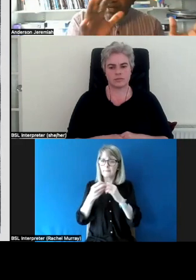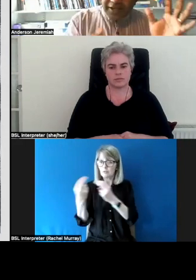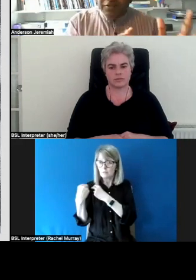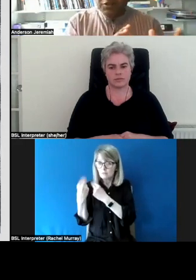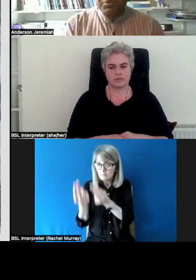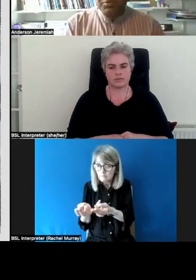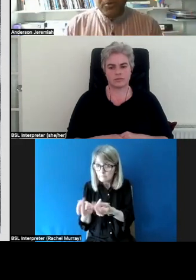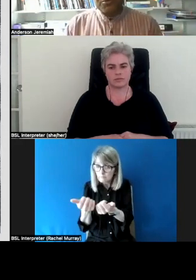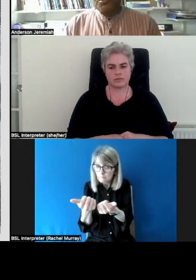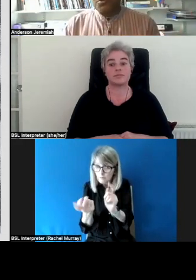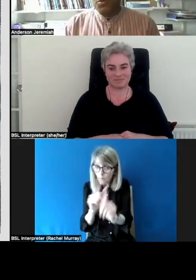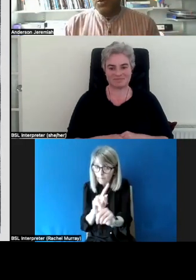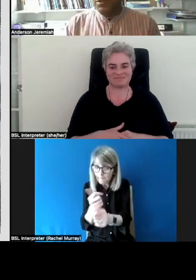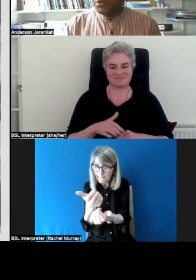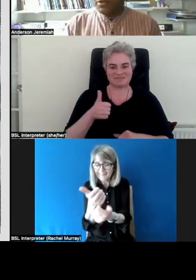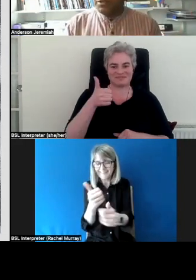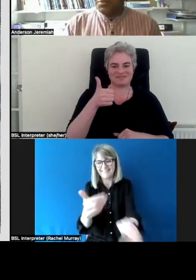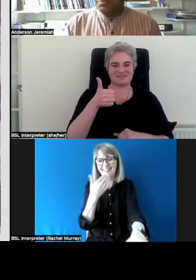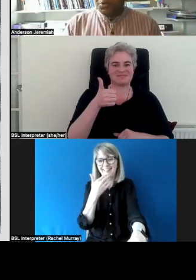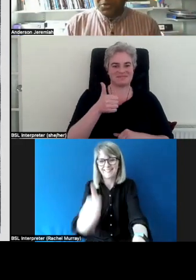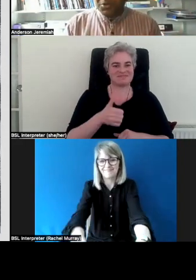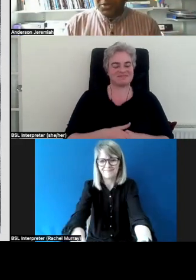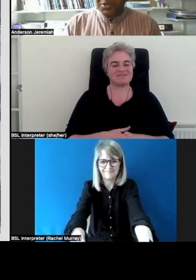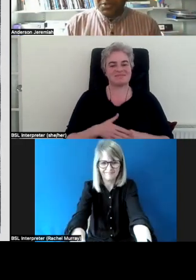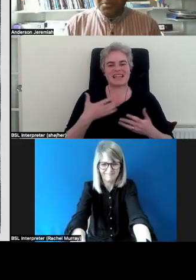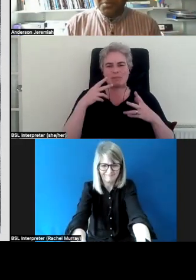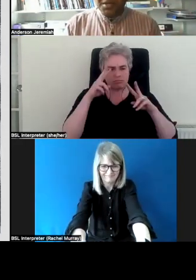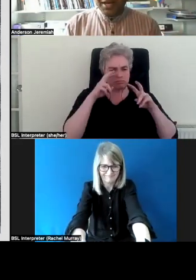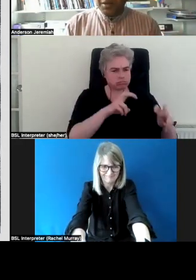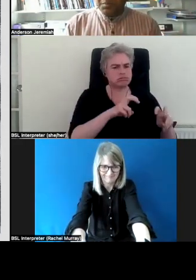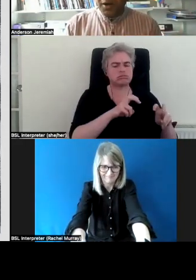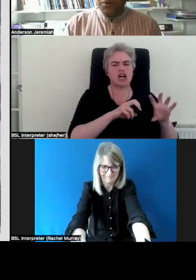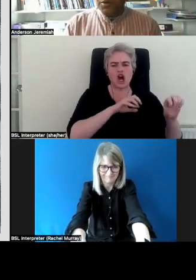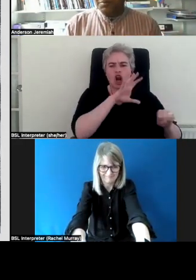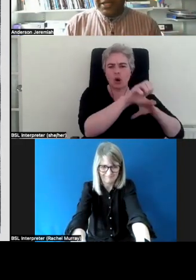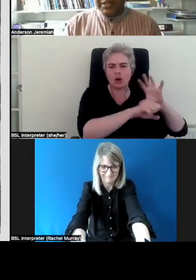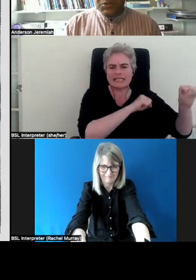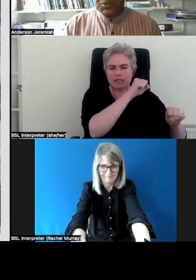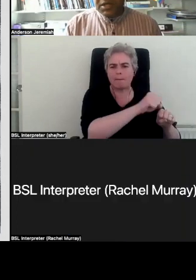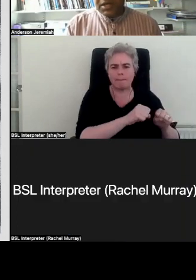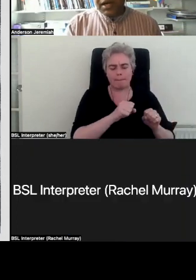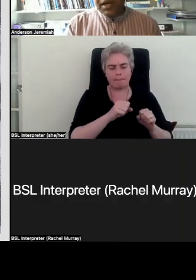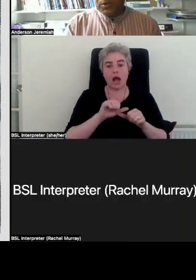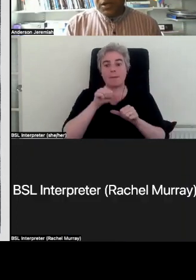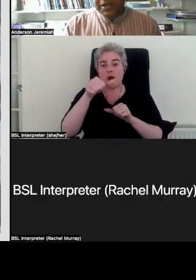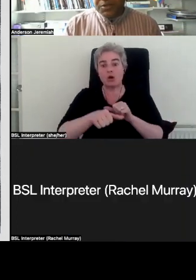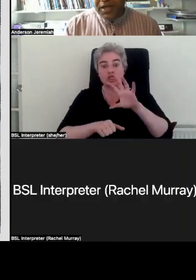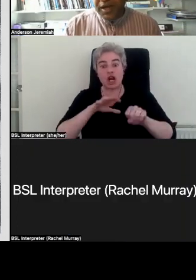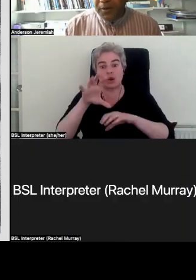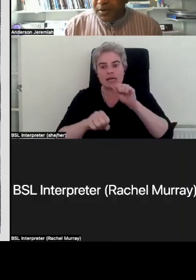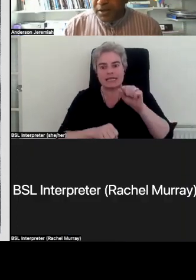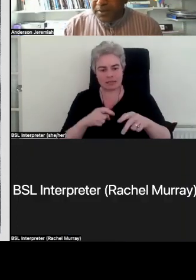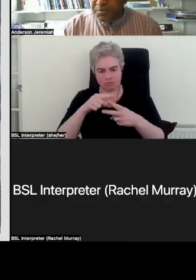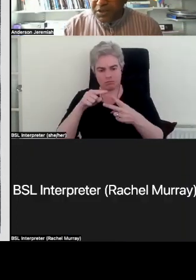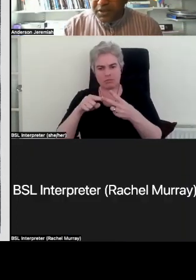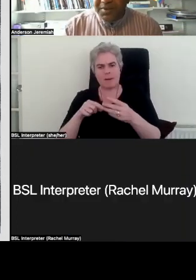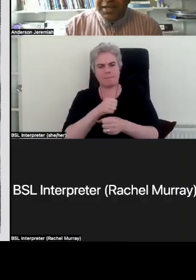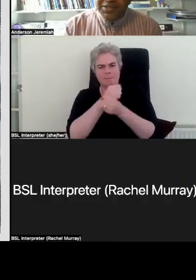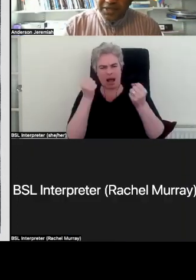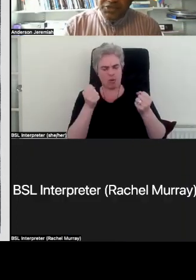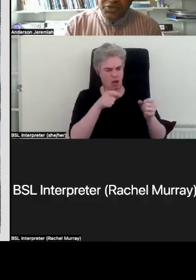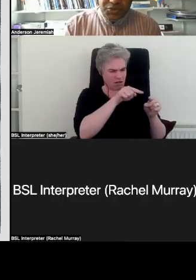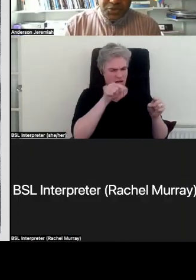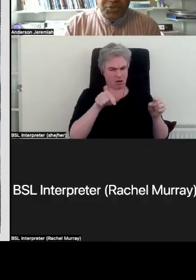having kind of explored what colonialism, post-colonialism, and power means, I would like to now turn